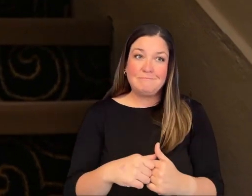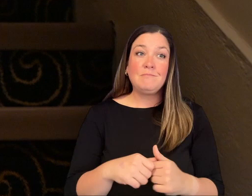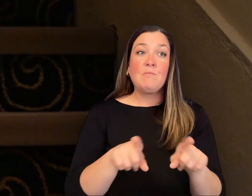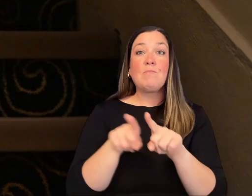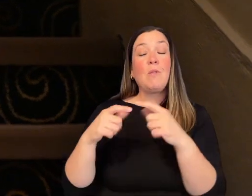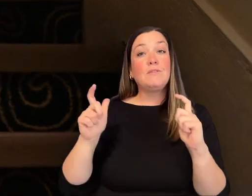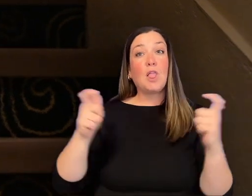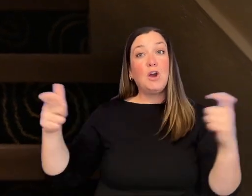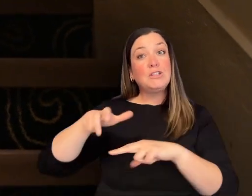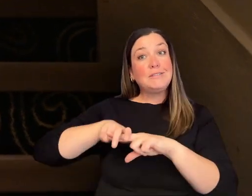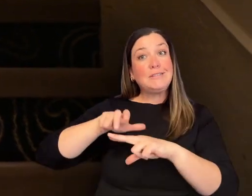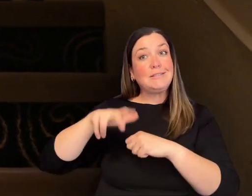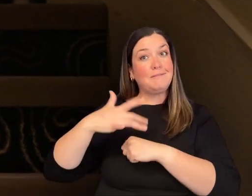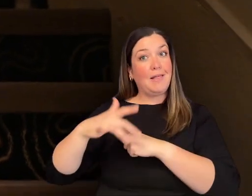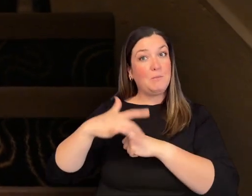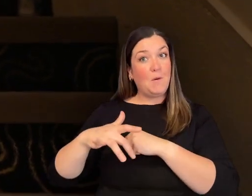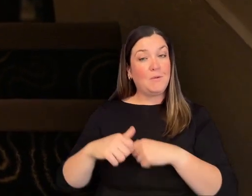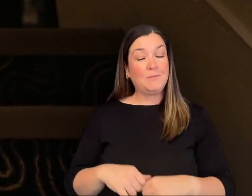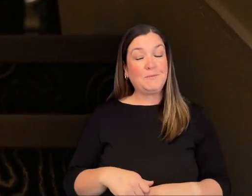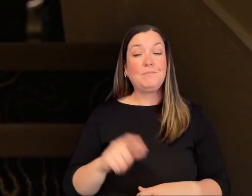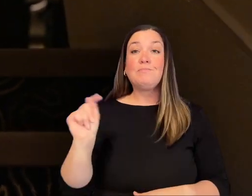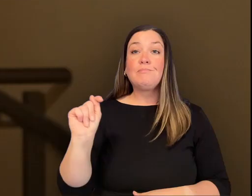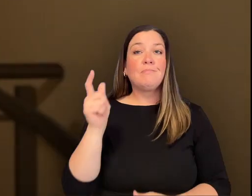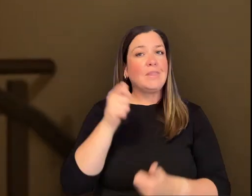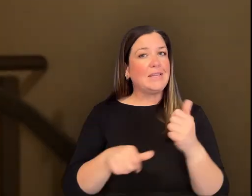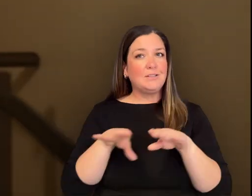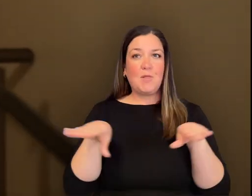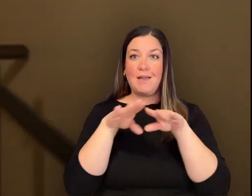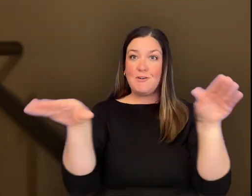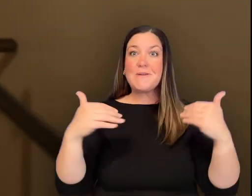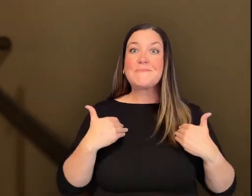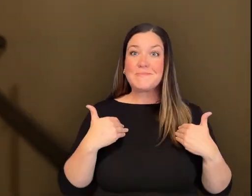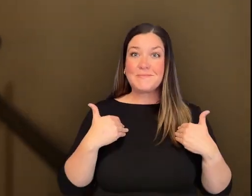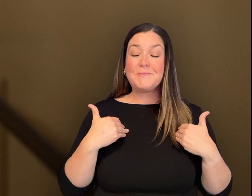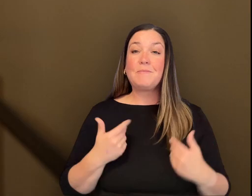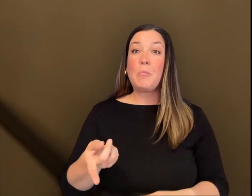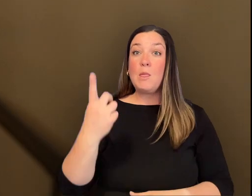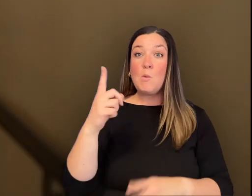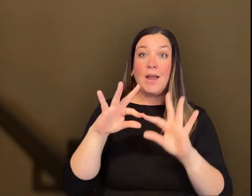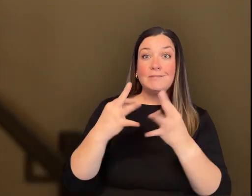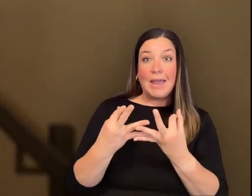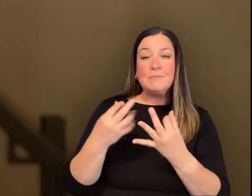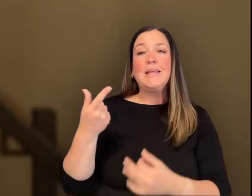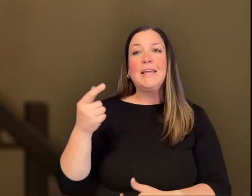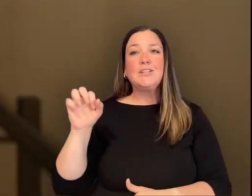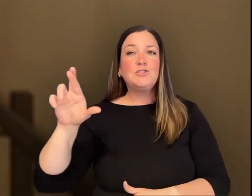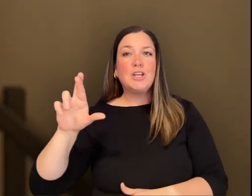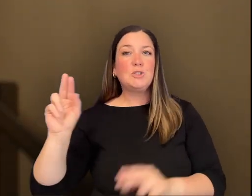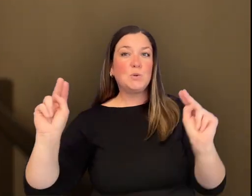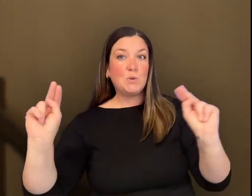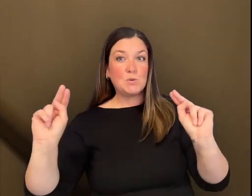seat options available for patrons. Restrooms are located on each level of the theater. There is one family